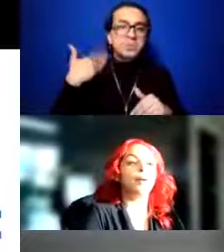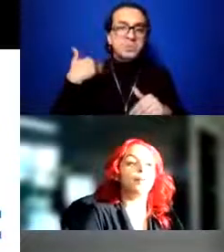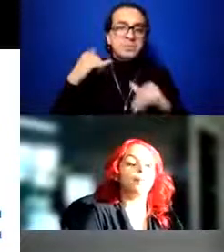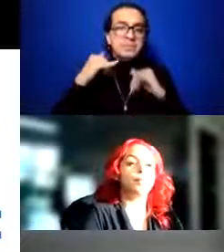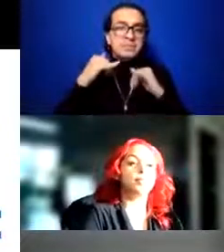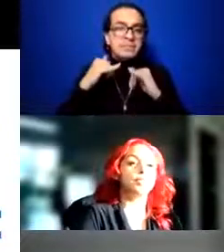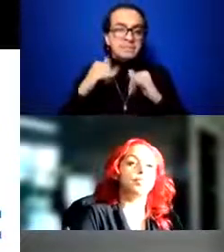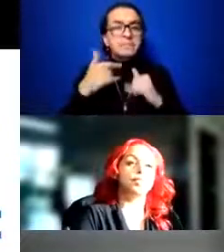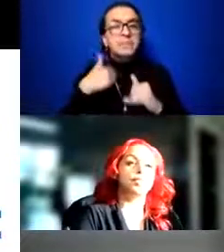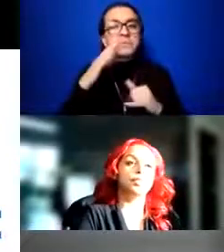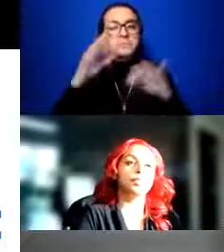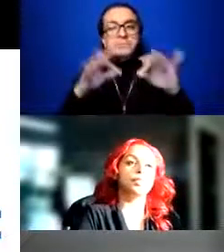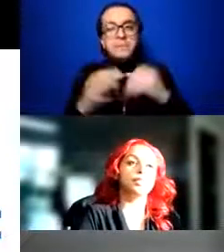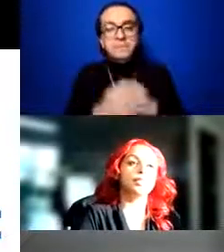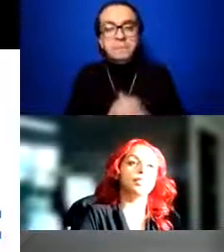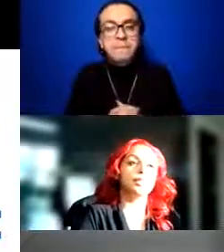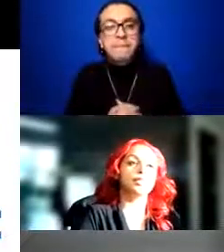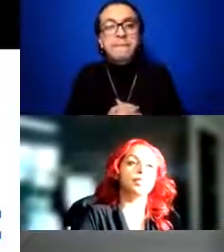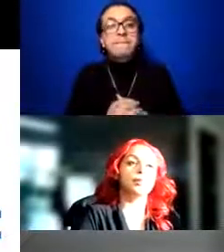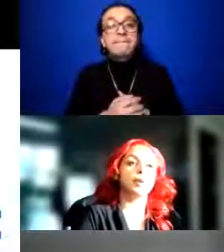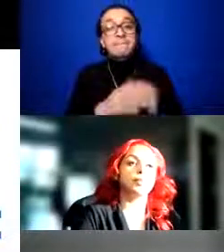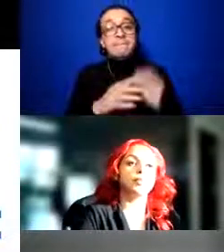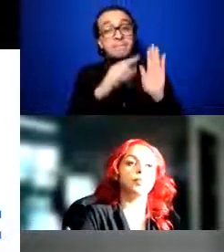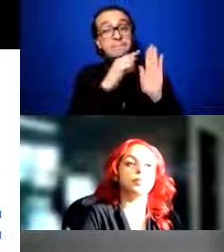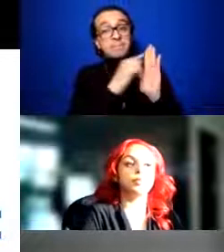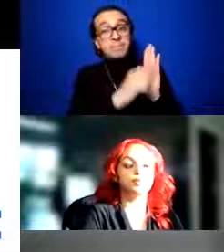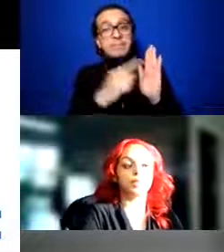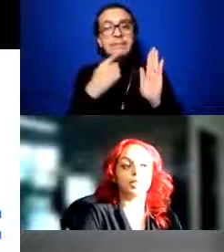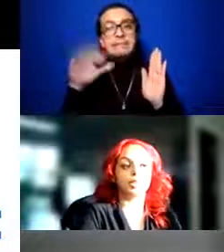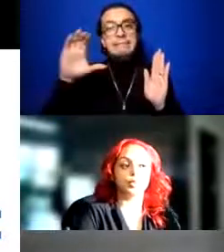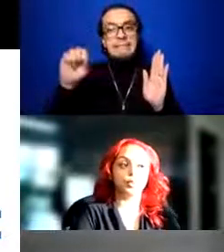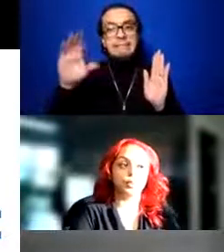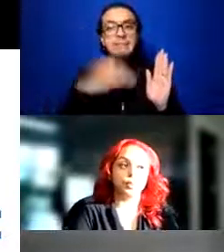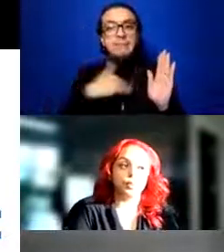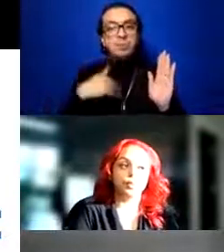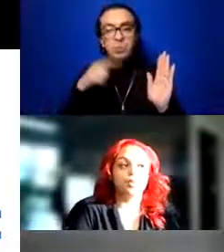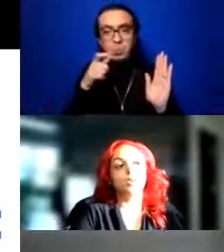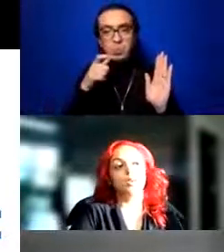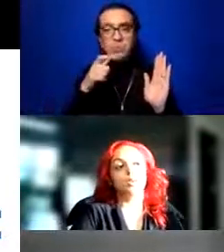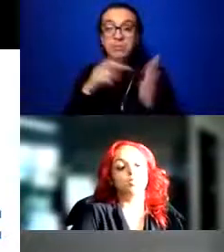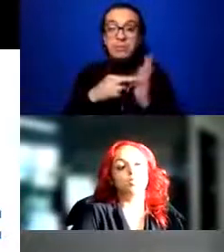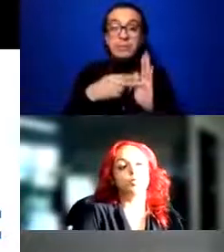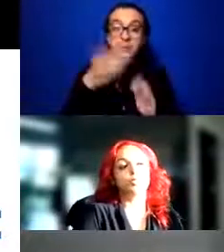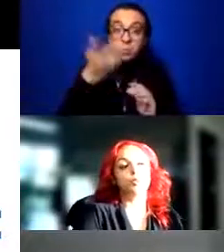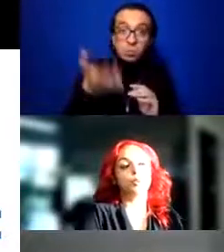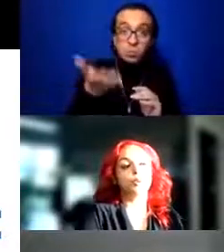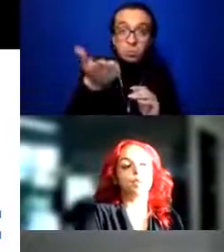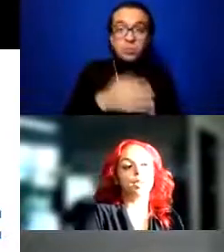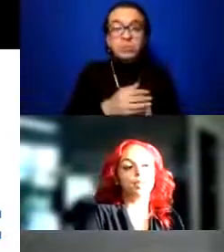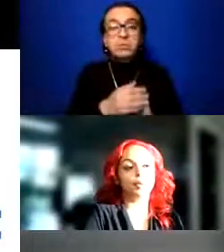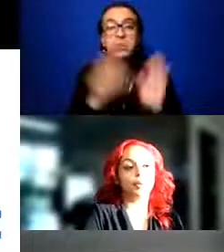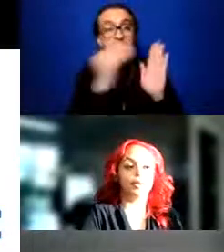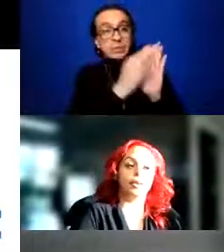So this first section is the CSC member. So this is pertaining to you. So this would be